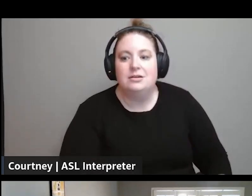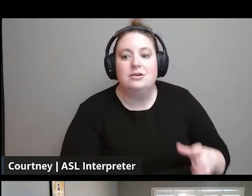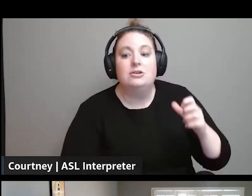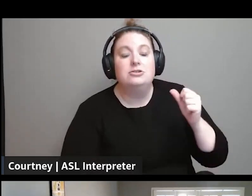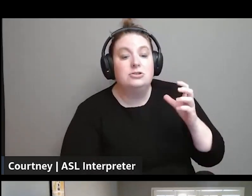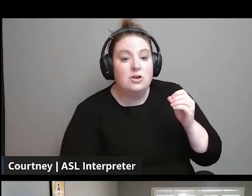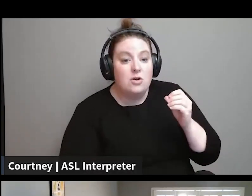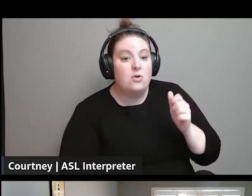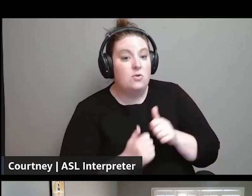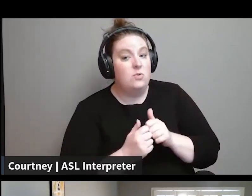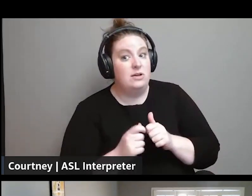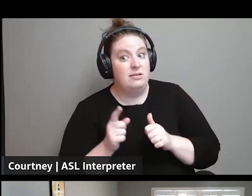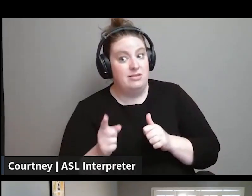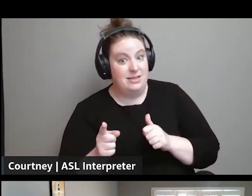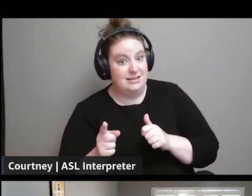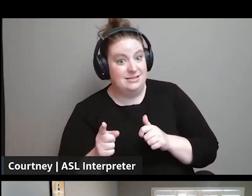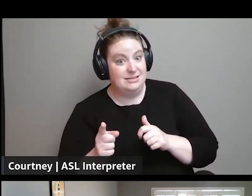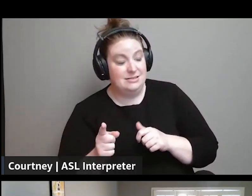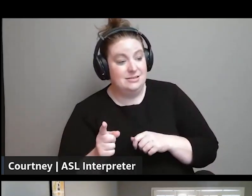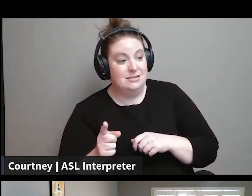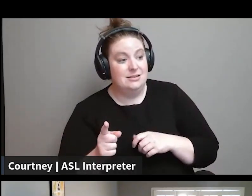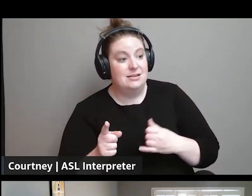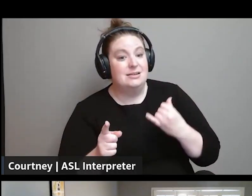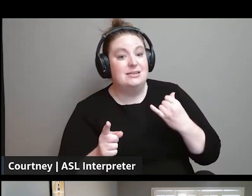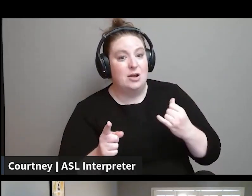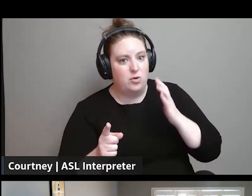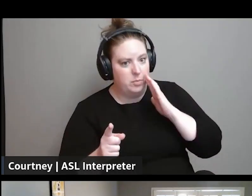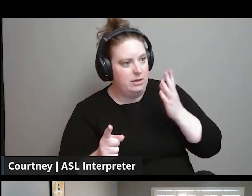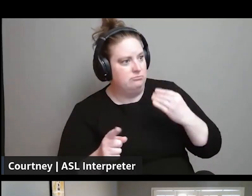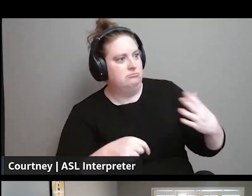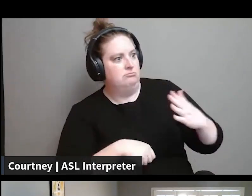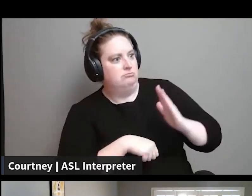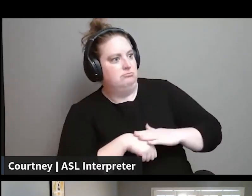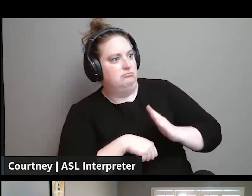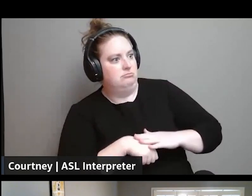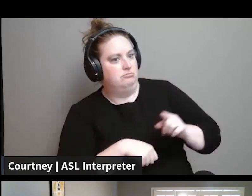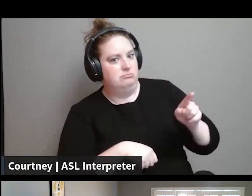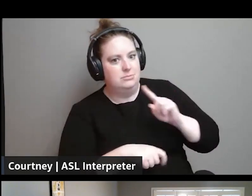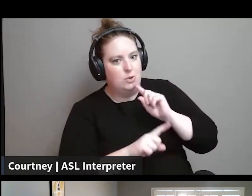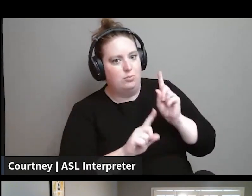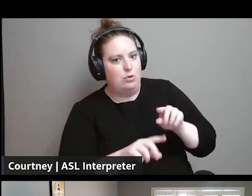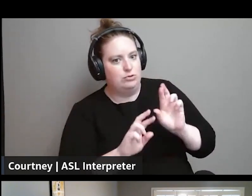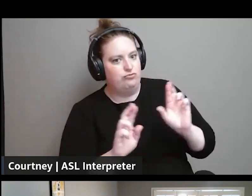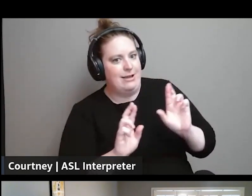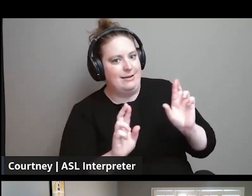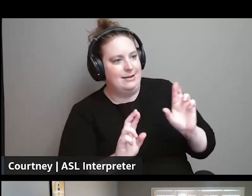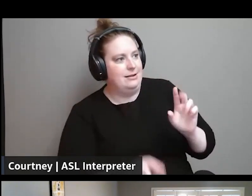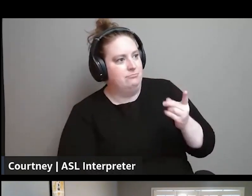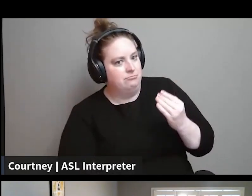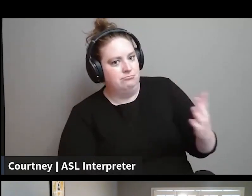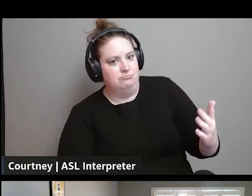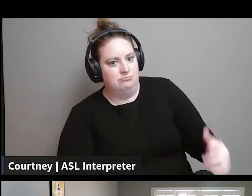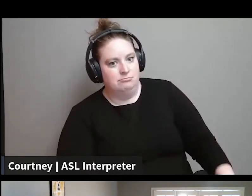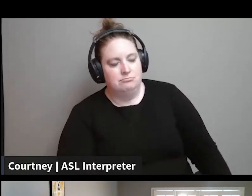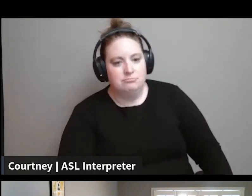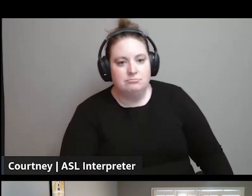this, it will be more like, hey, they get an update as soon as the document becomes